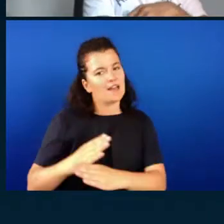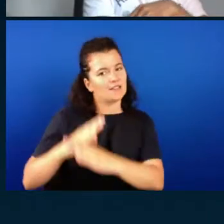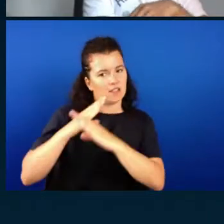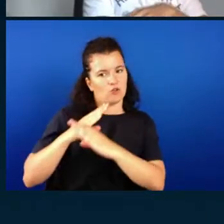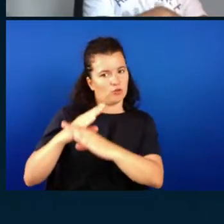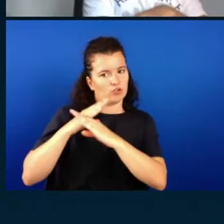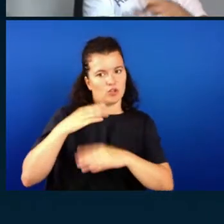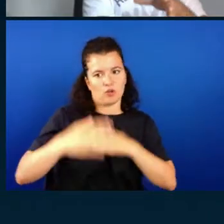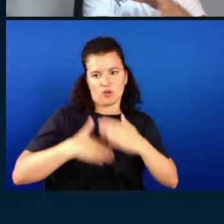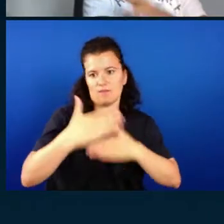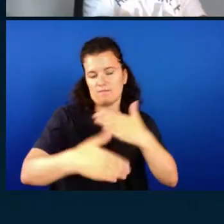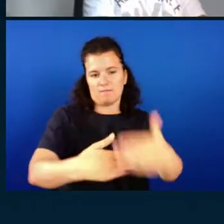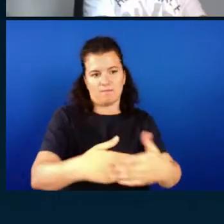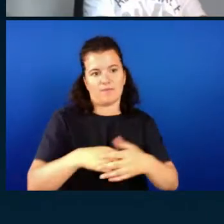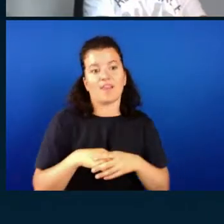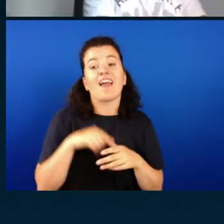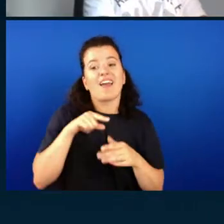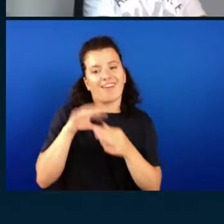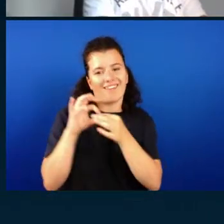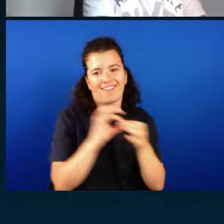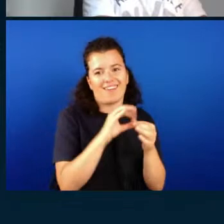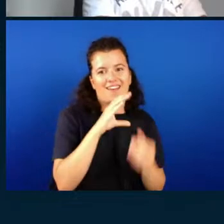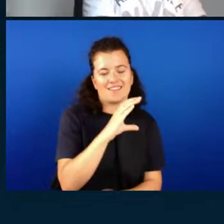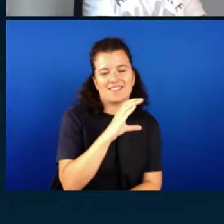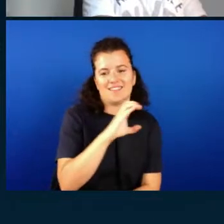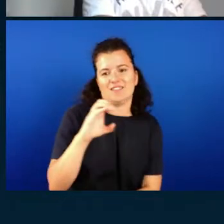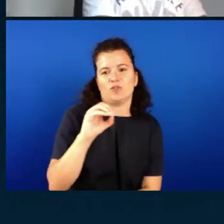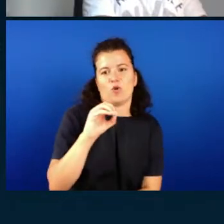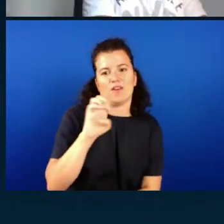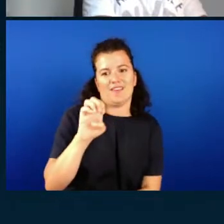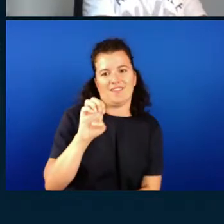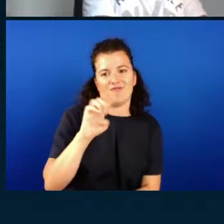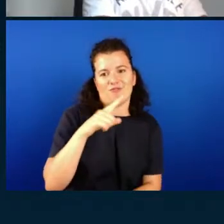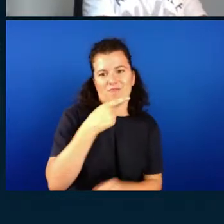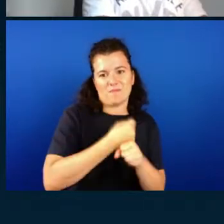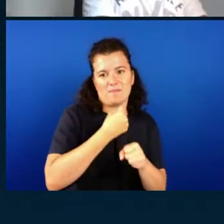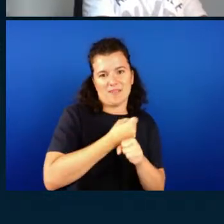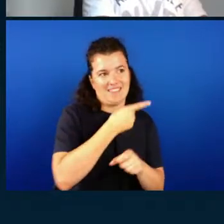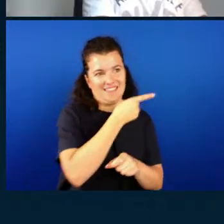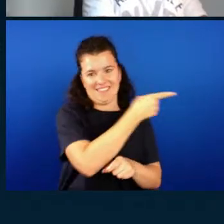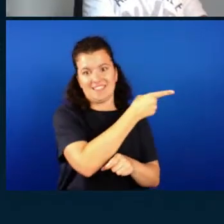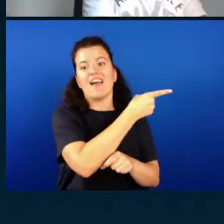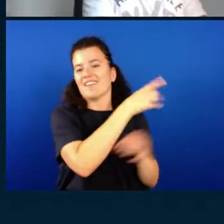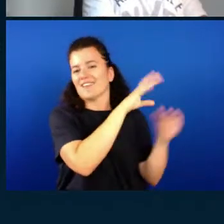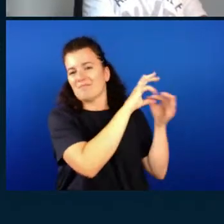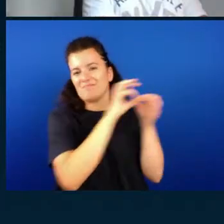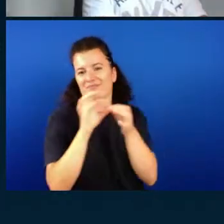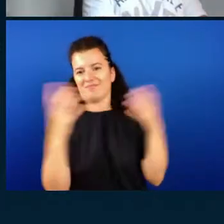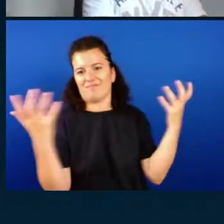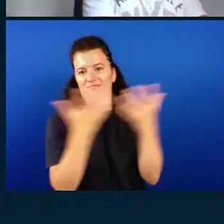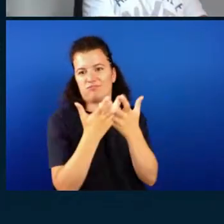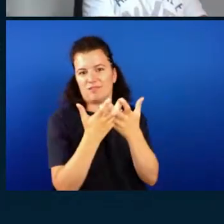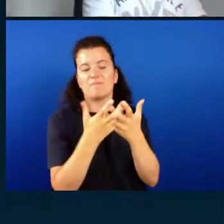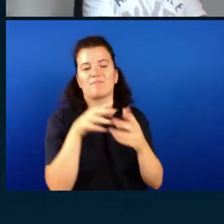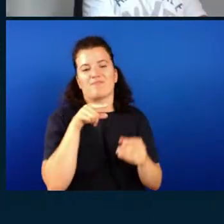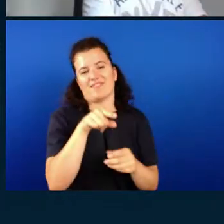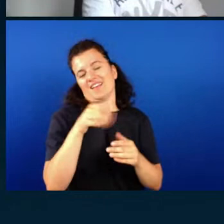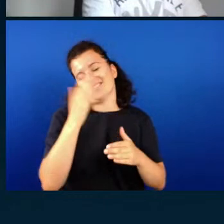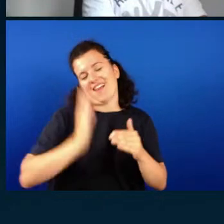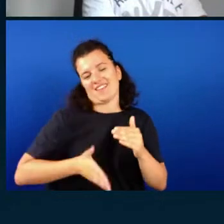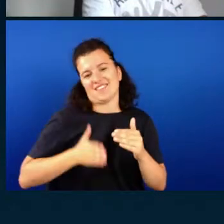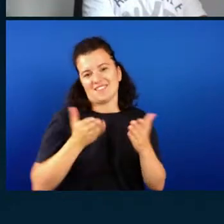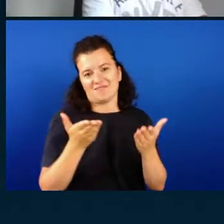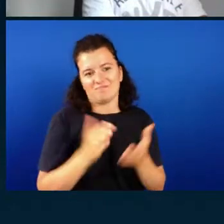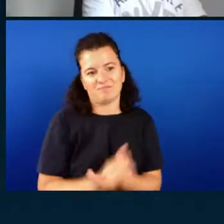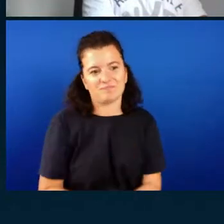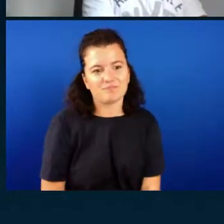by a CCOE or from the business. So that's the final pattern.